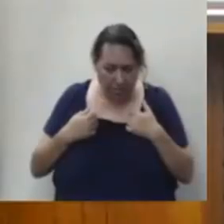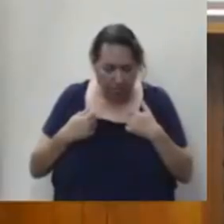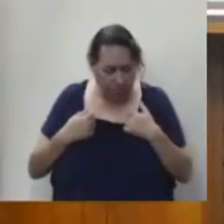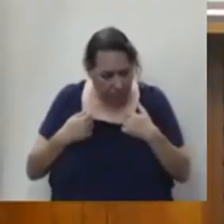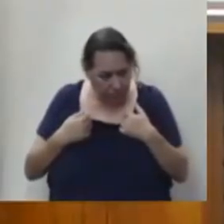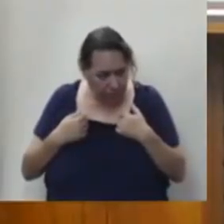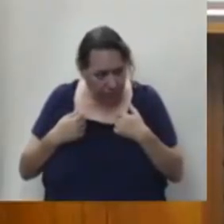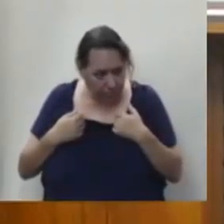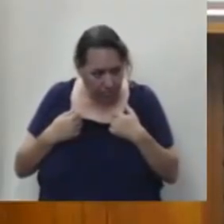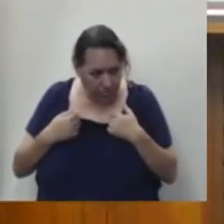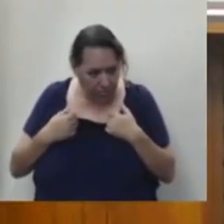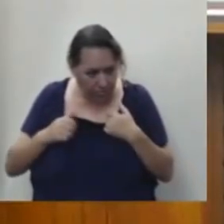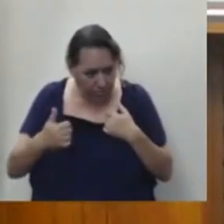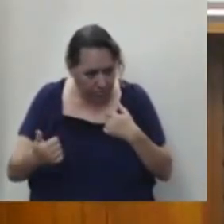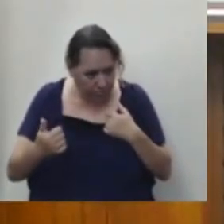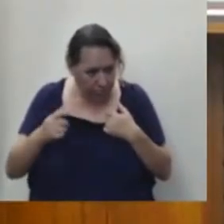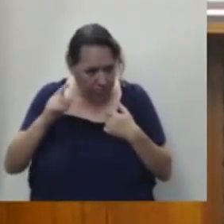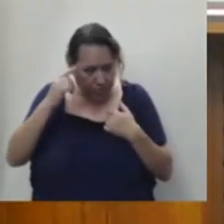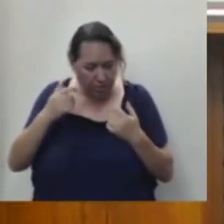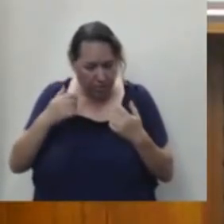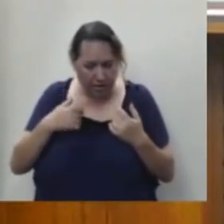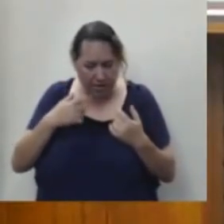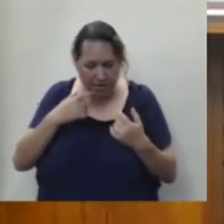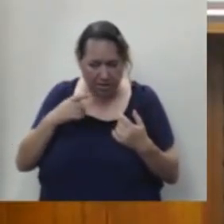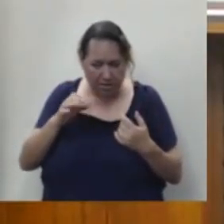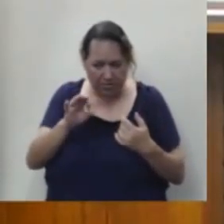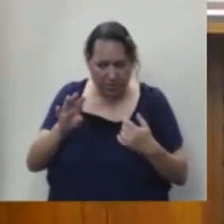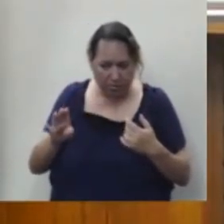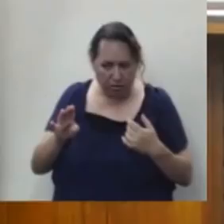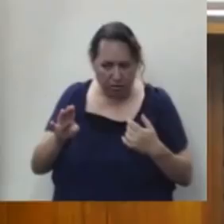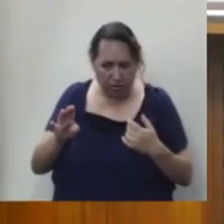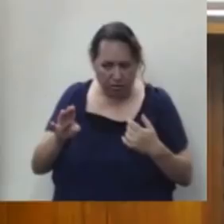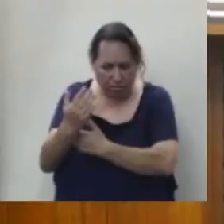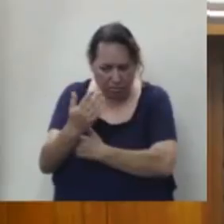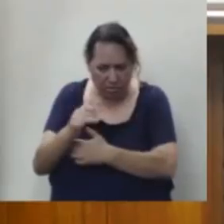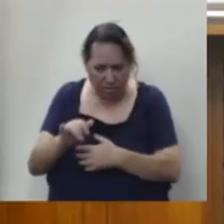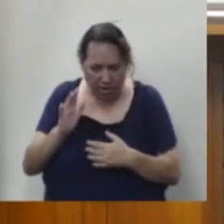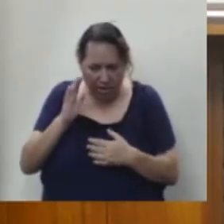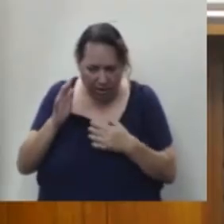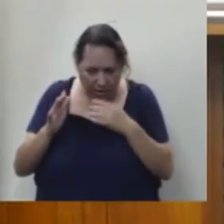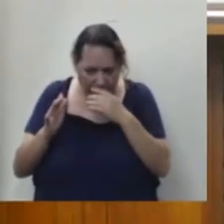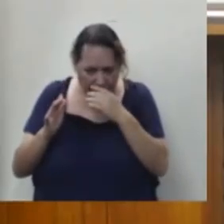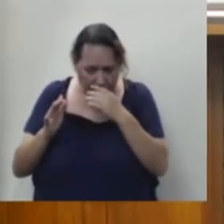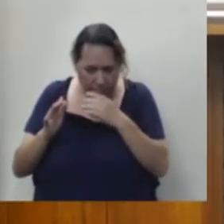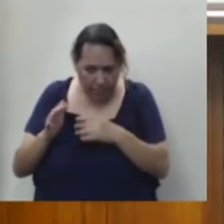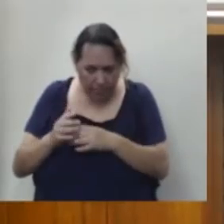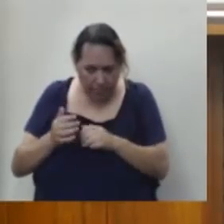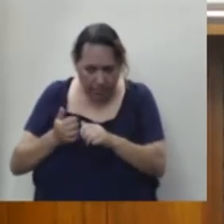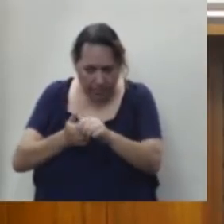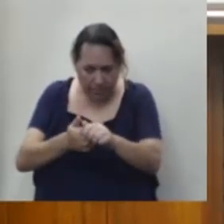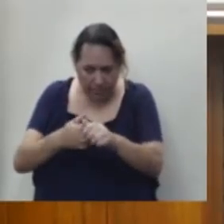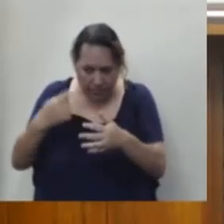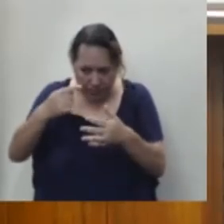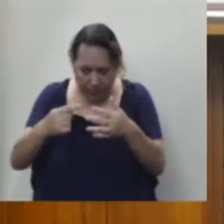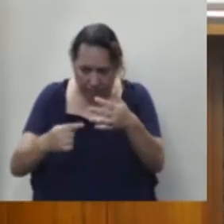Facebook post this morning, Governor, you said that you were given some guidelines by the president that you will